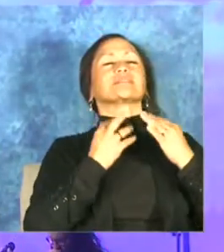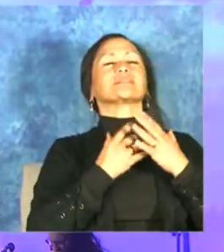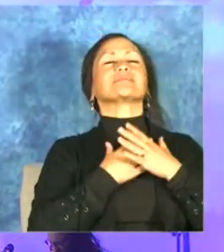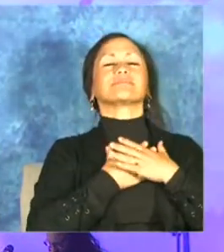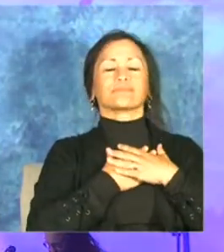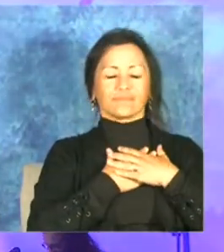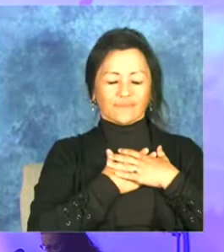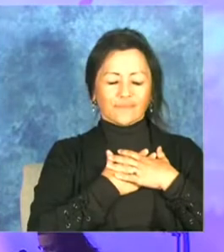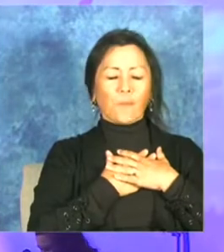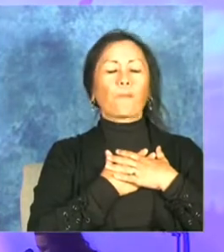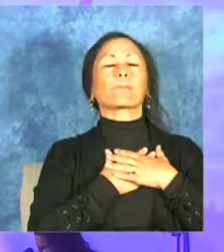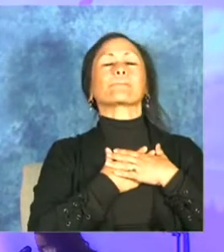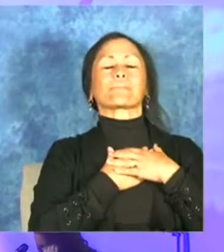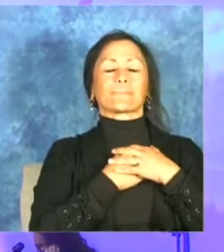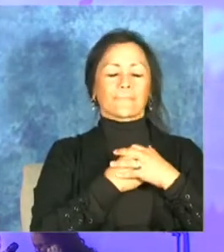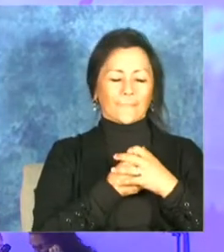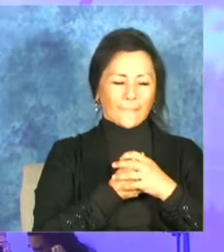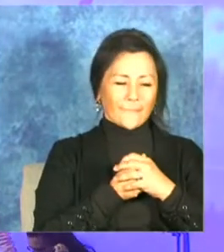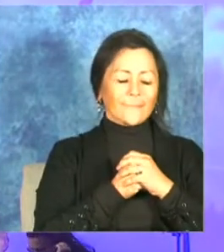Just envelop me